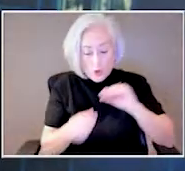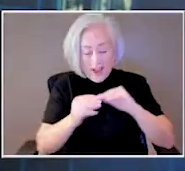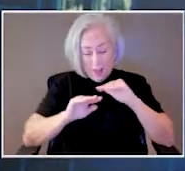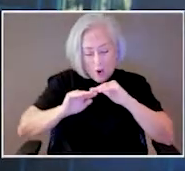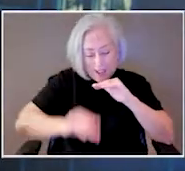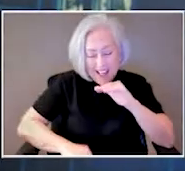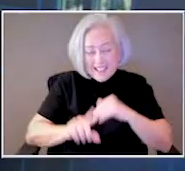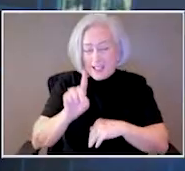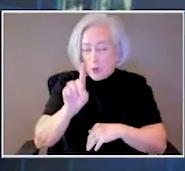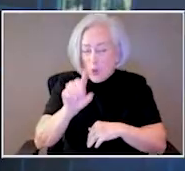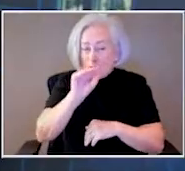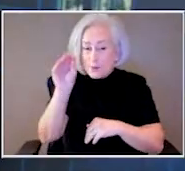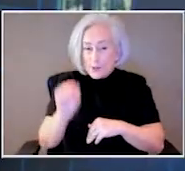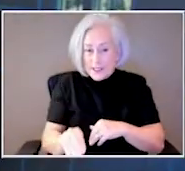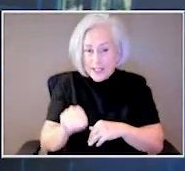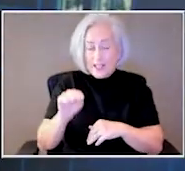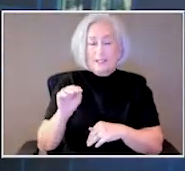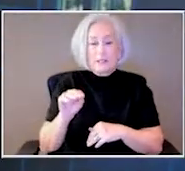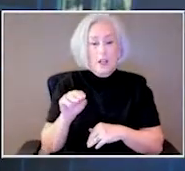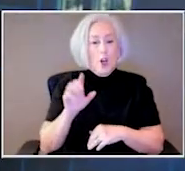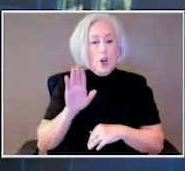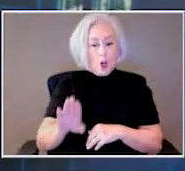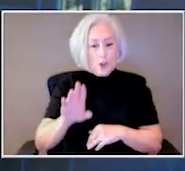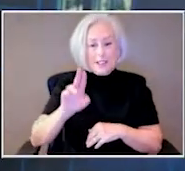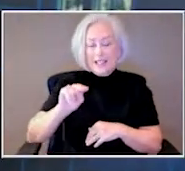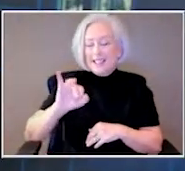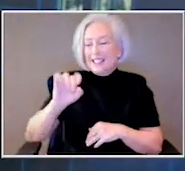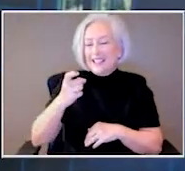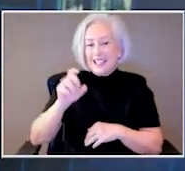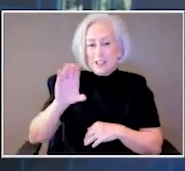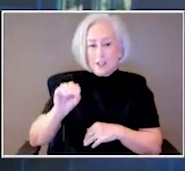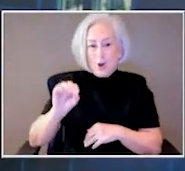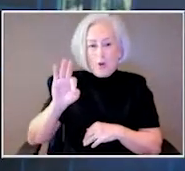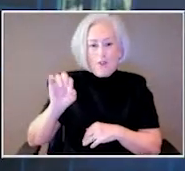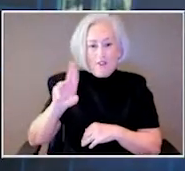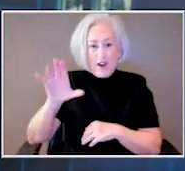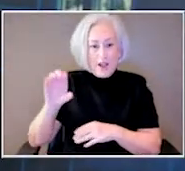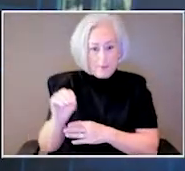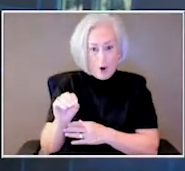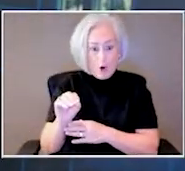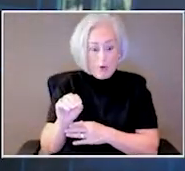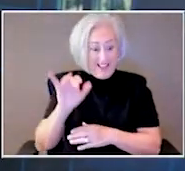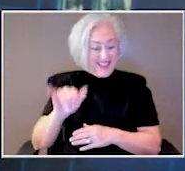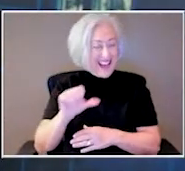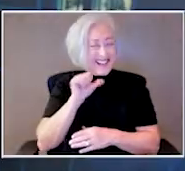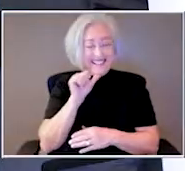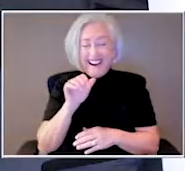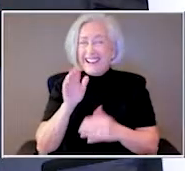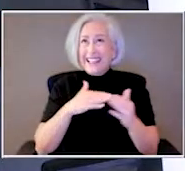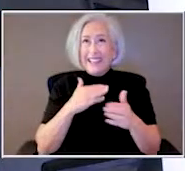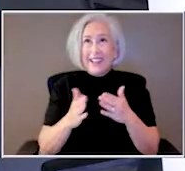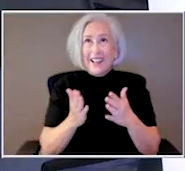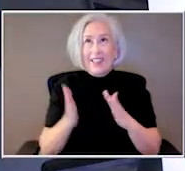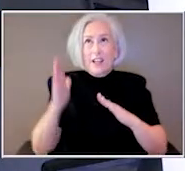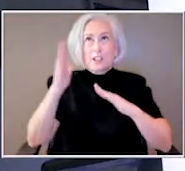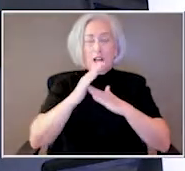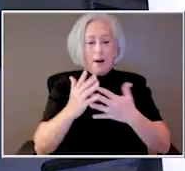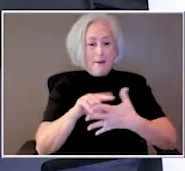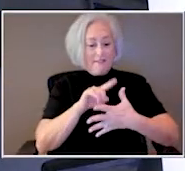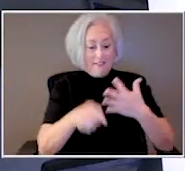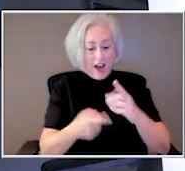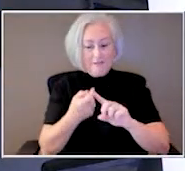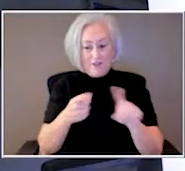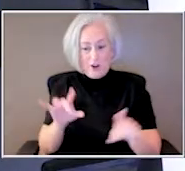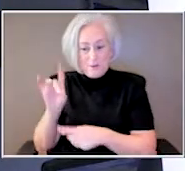cancers. Hers was myxofibrosarcoma, which is not in the top 5. Kim, before you ever saw Ginny as a patient, what